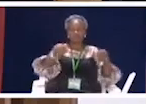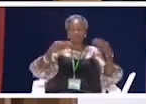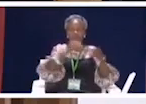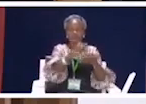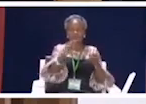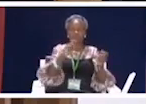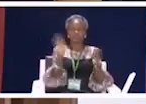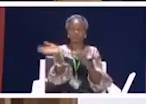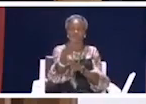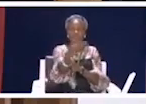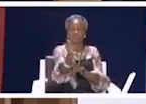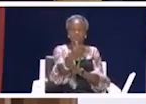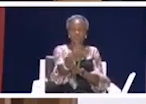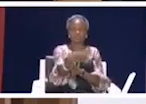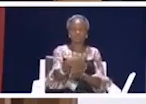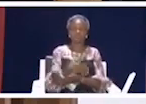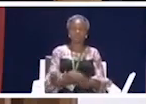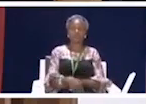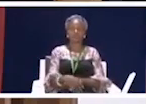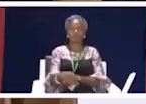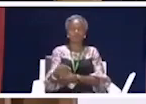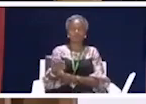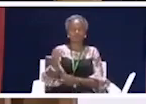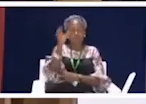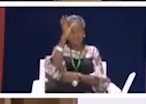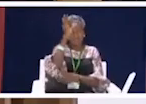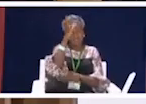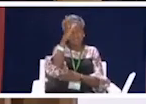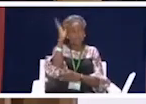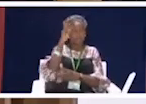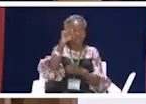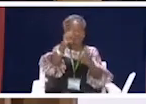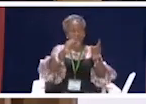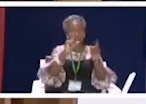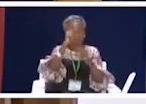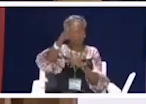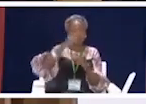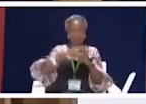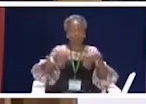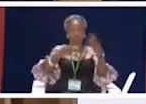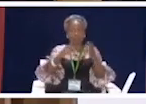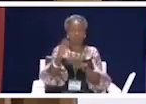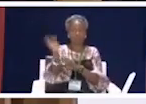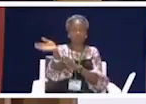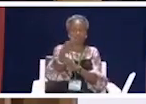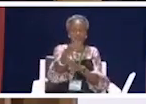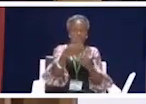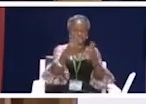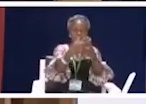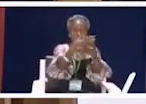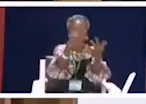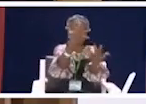fish. Daddy will come later to give you a fishing net.